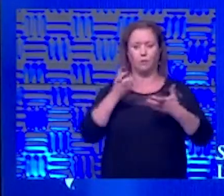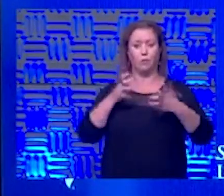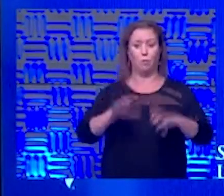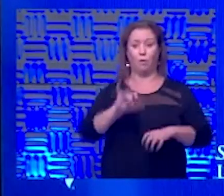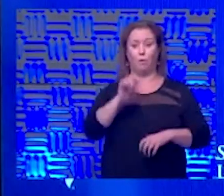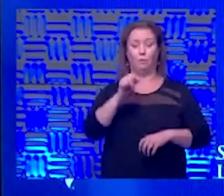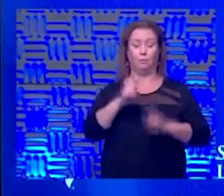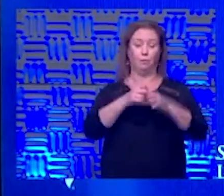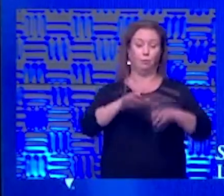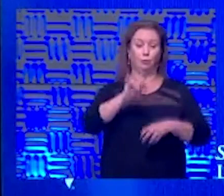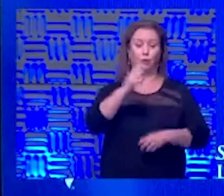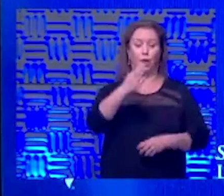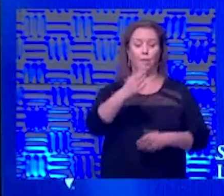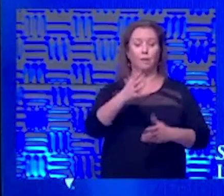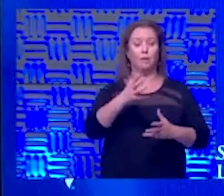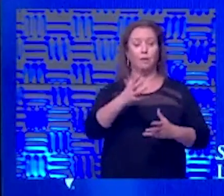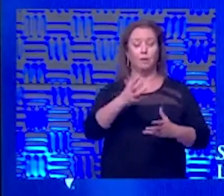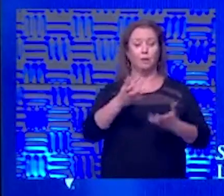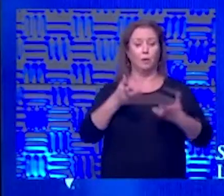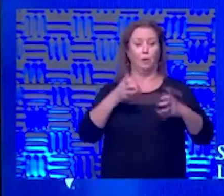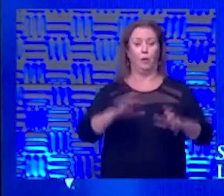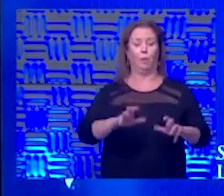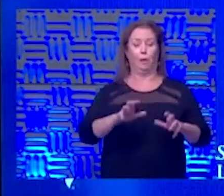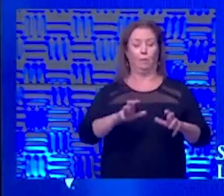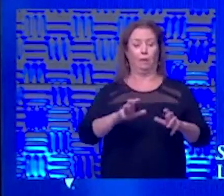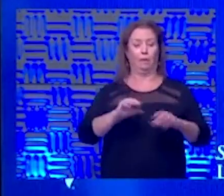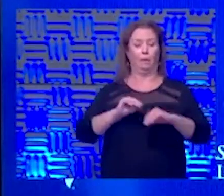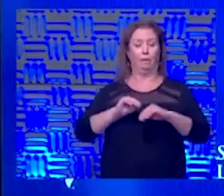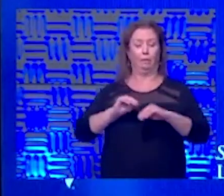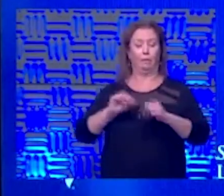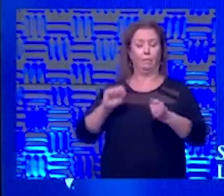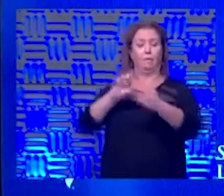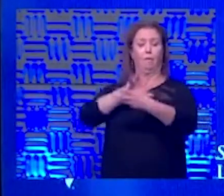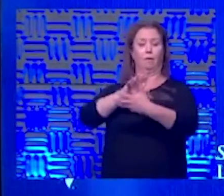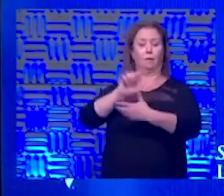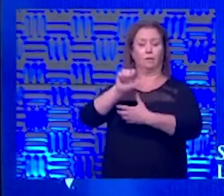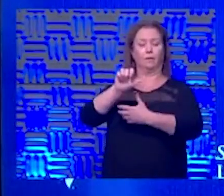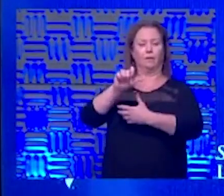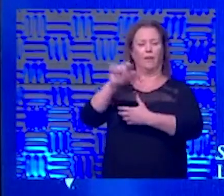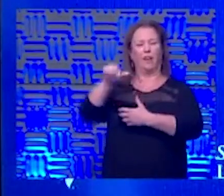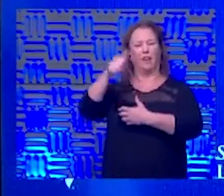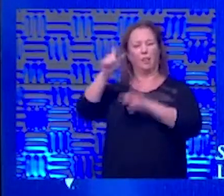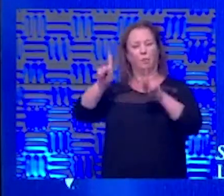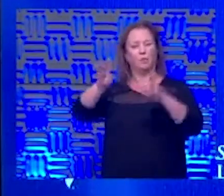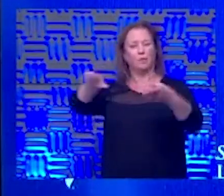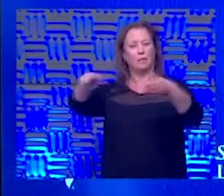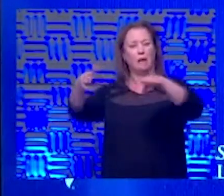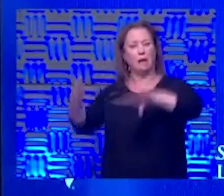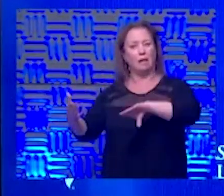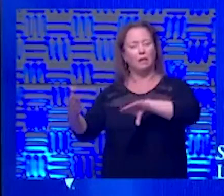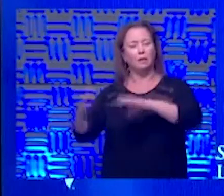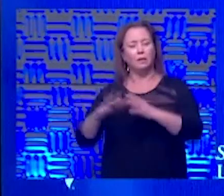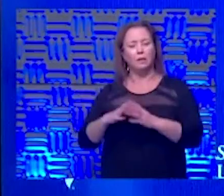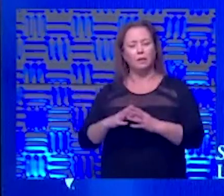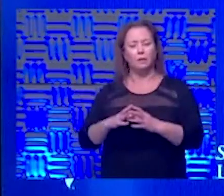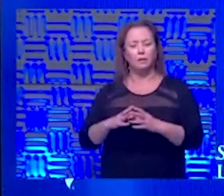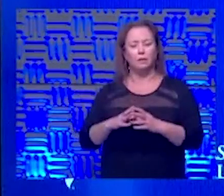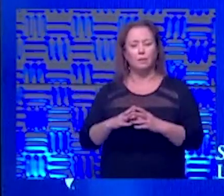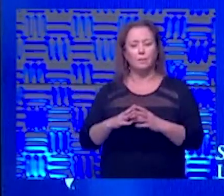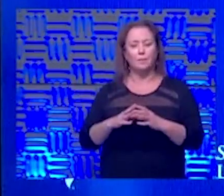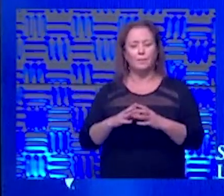job. But you don't want to be the cause of somebody losing their life. There are times